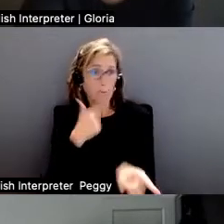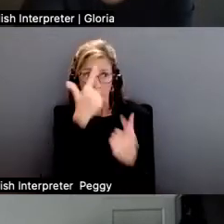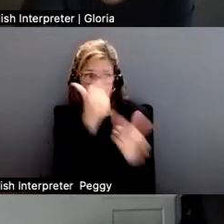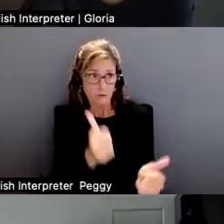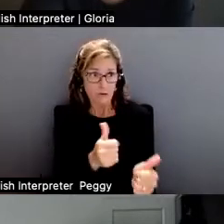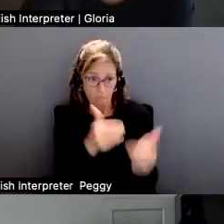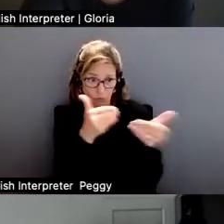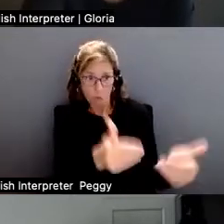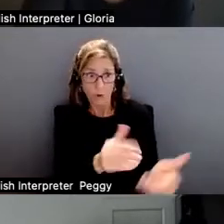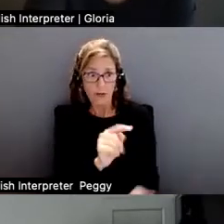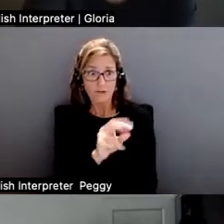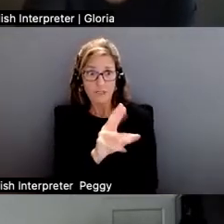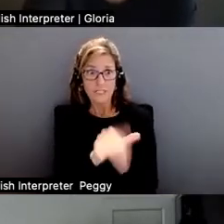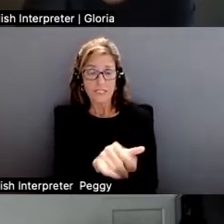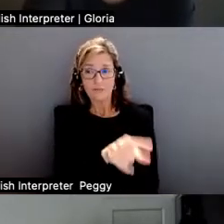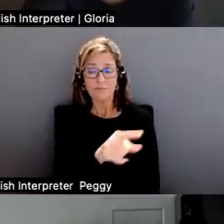Tracy.